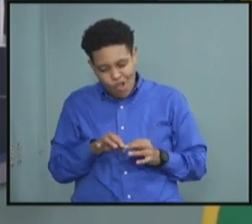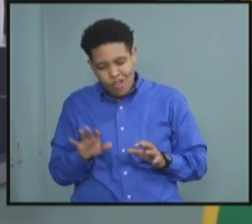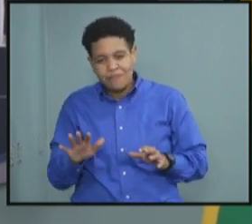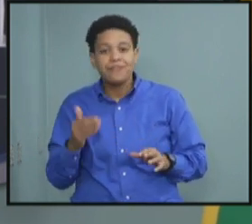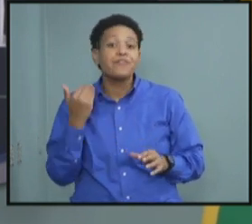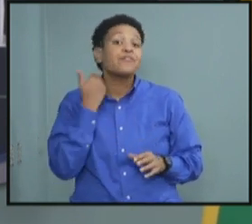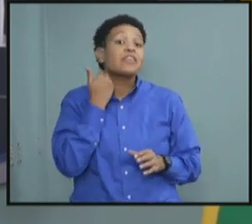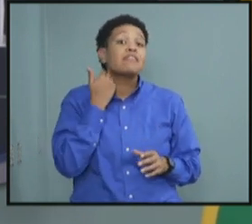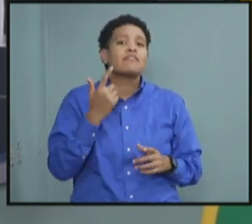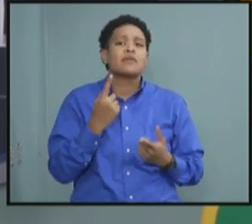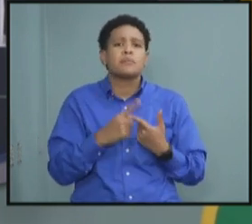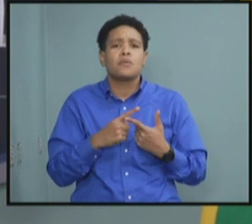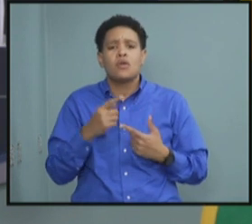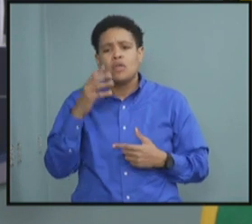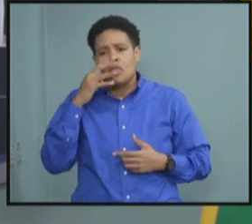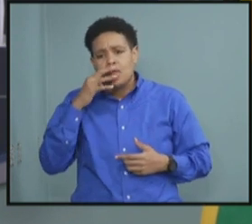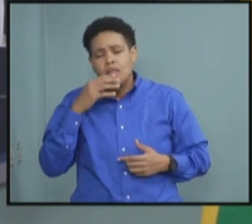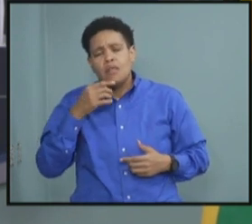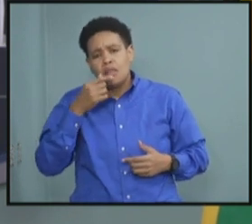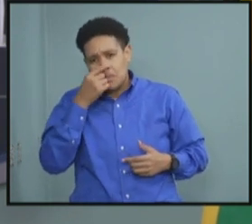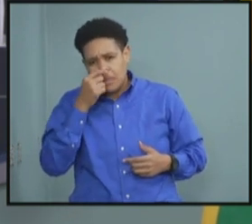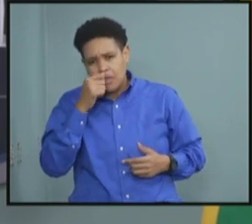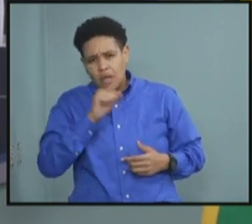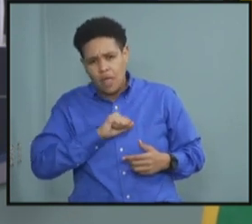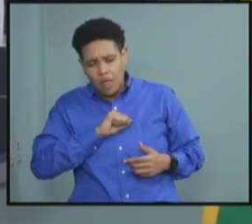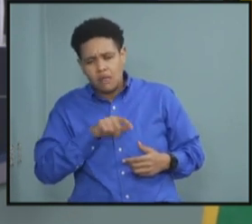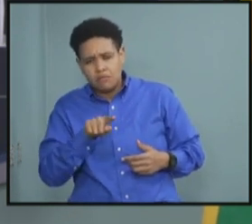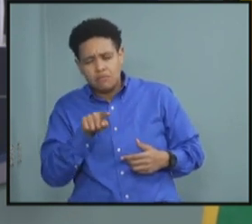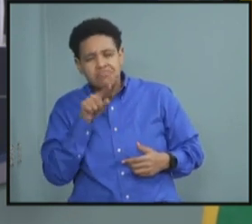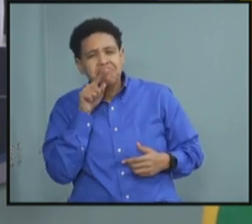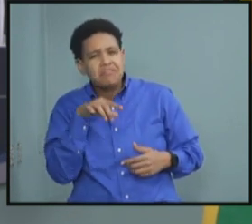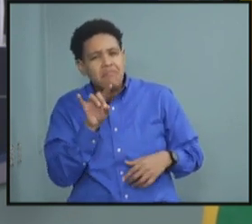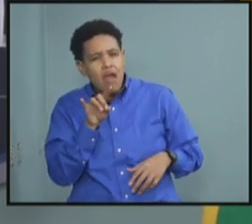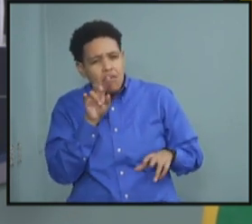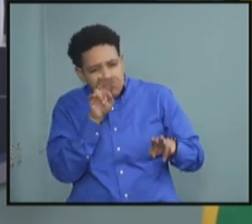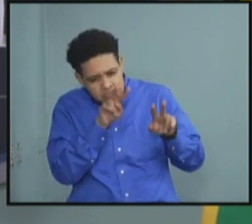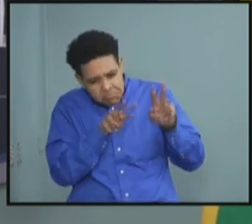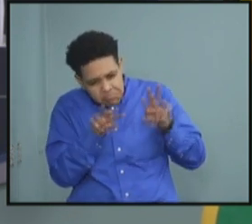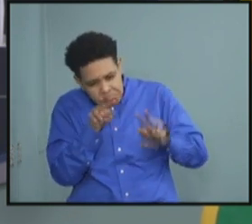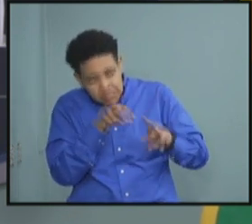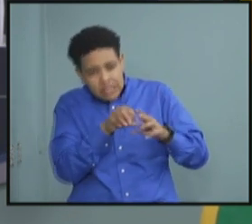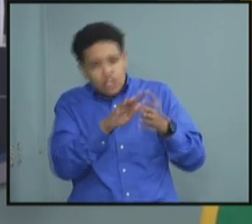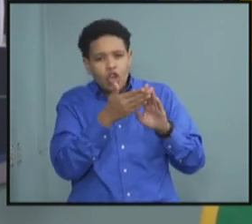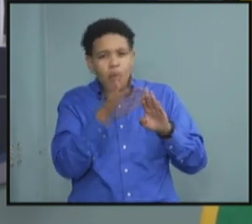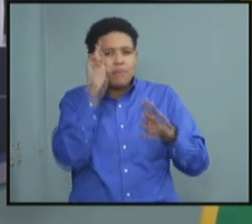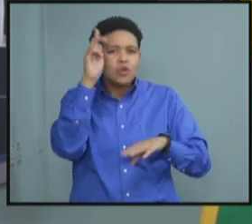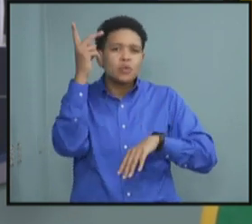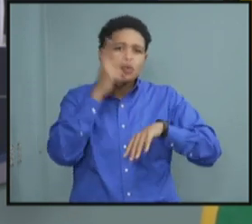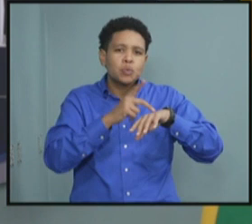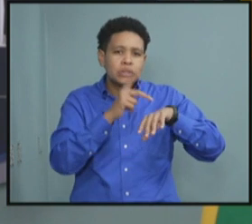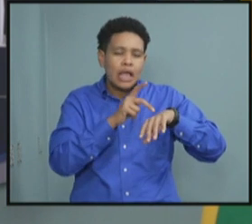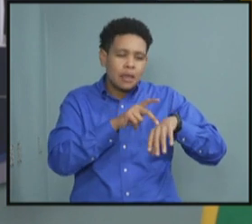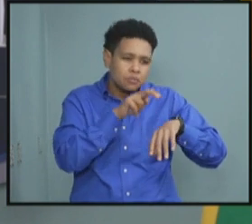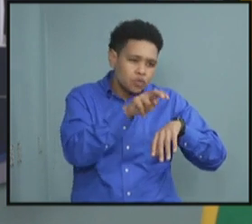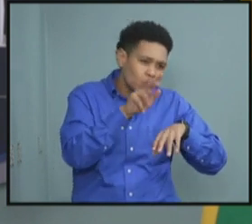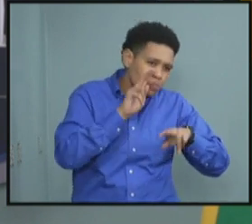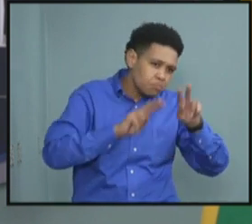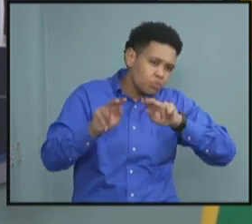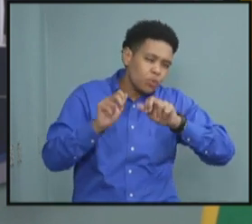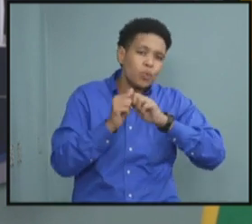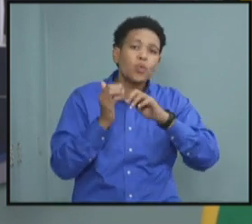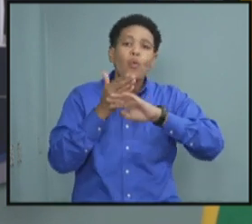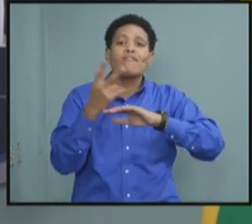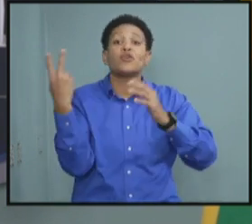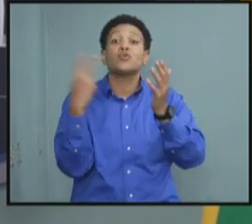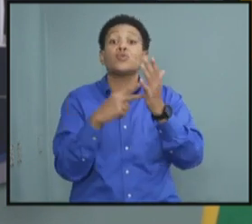and respiratory surveillance were conducted in these communities over the period at least twice, with over